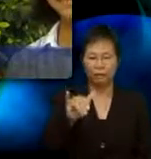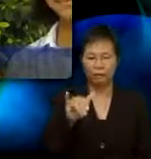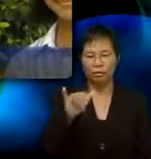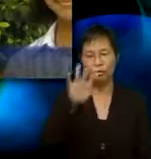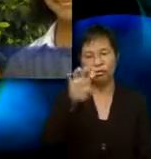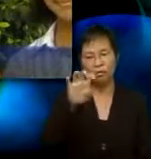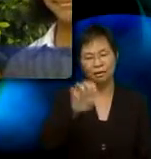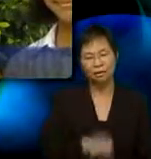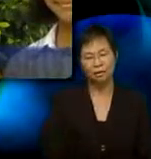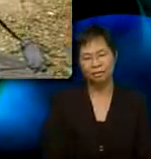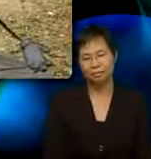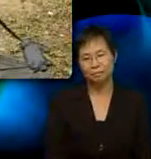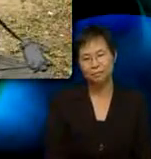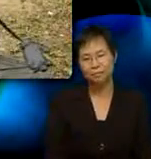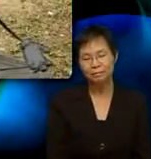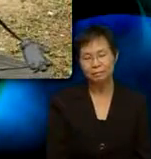FORTY, 40.